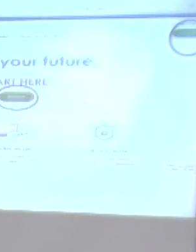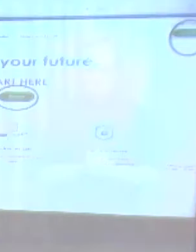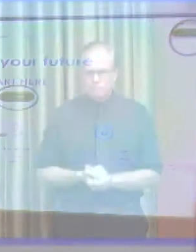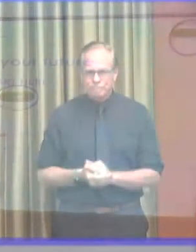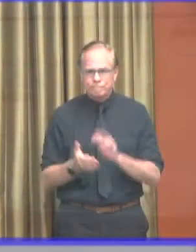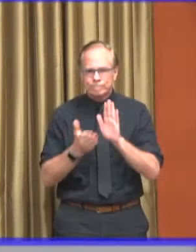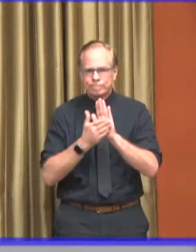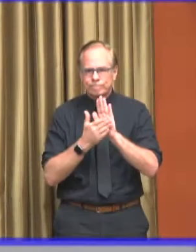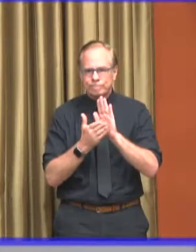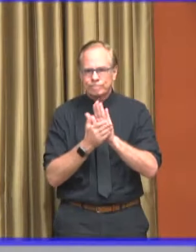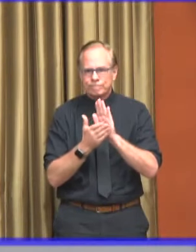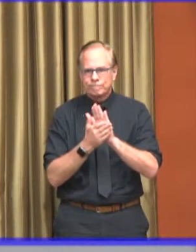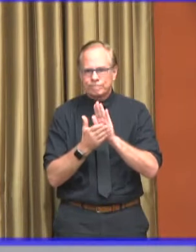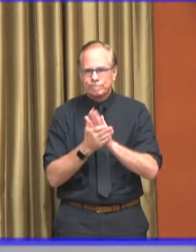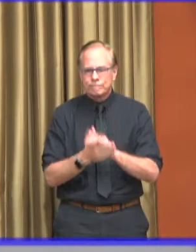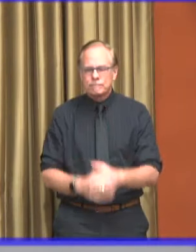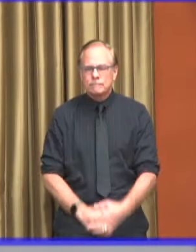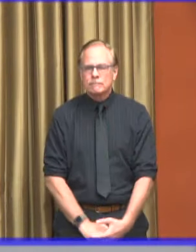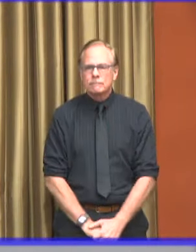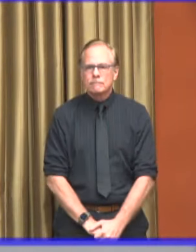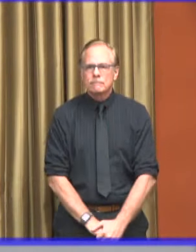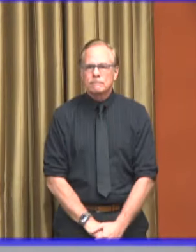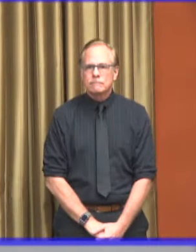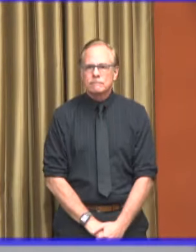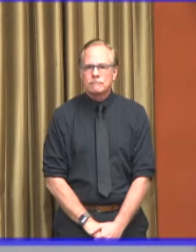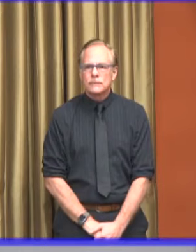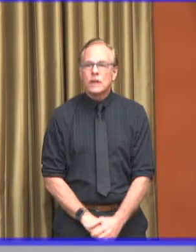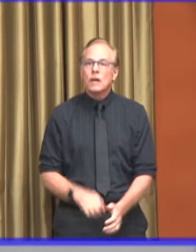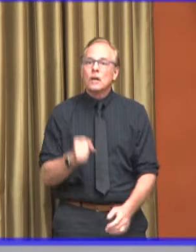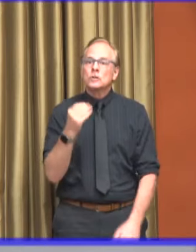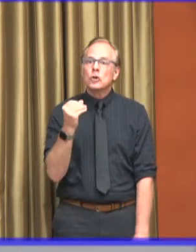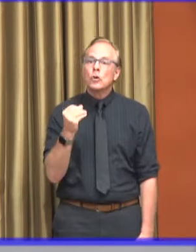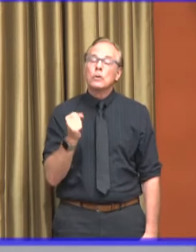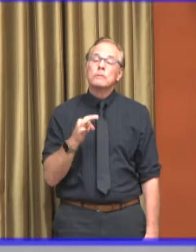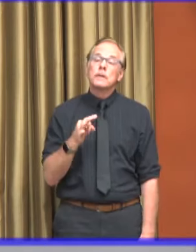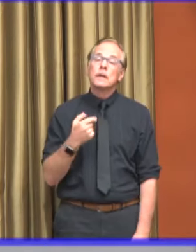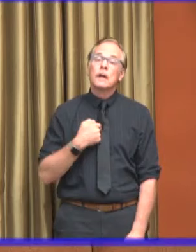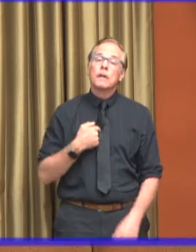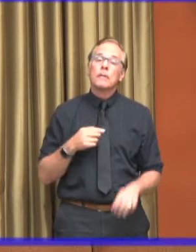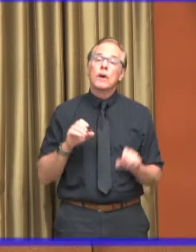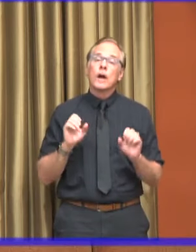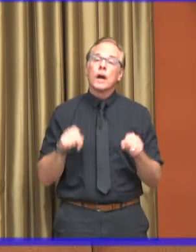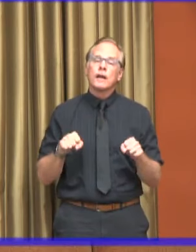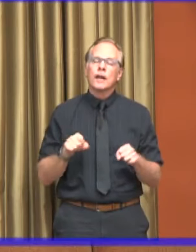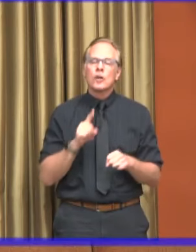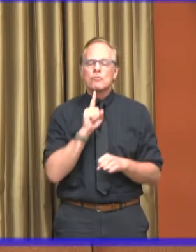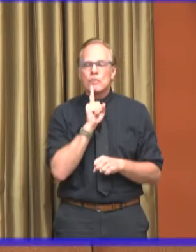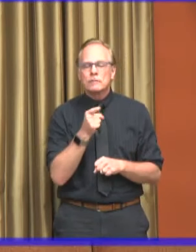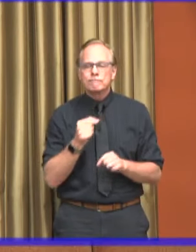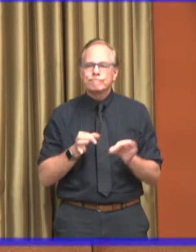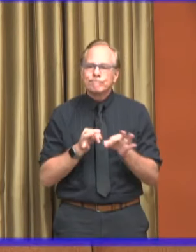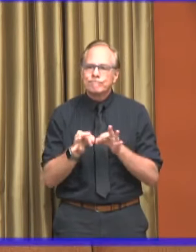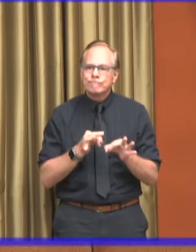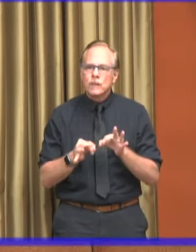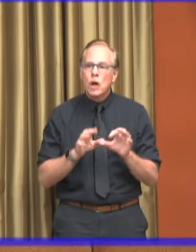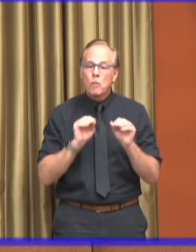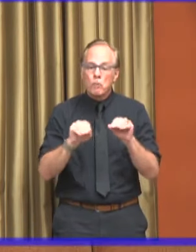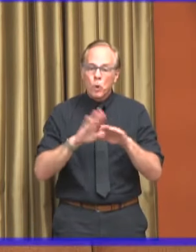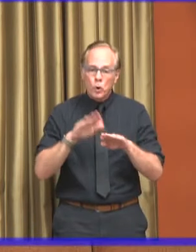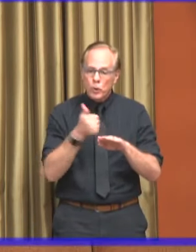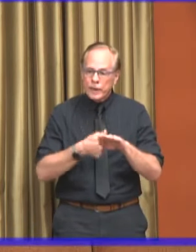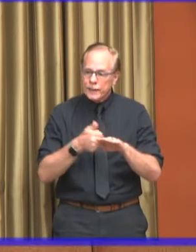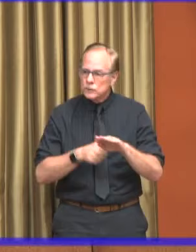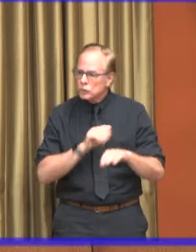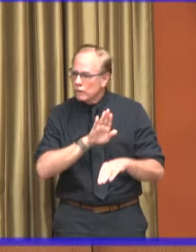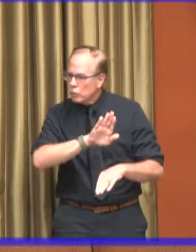you very much. Yeah. So if I can Please. indulge me a little bit, I placed on each of your,